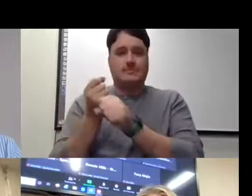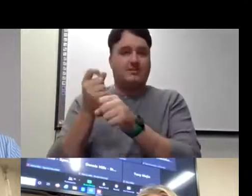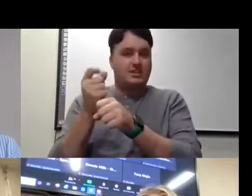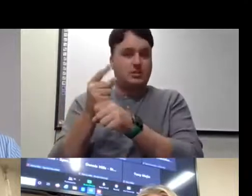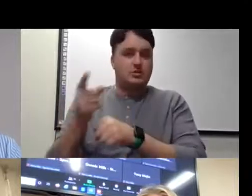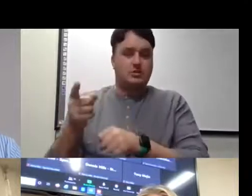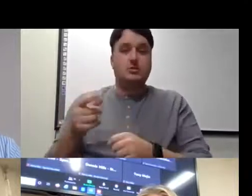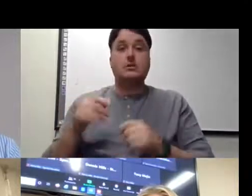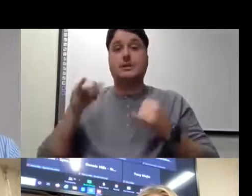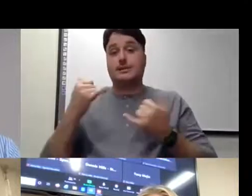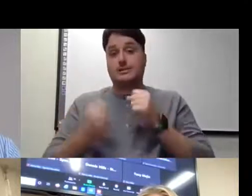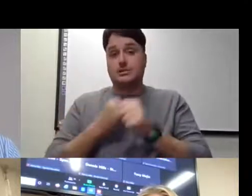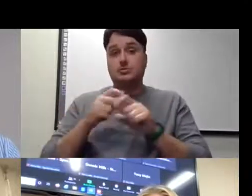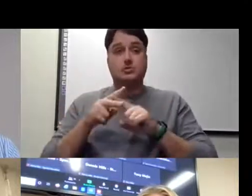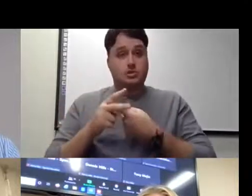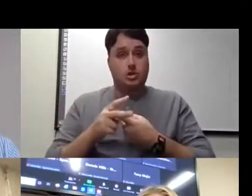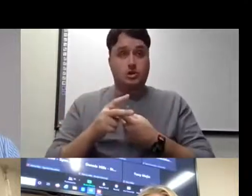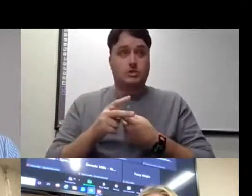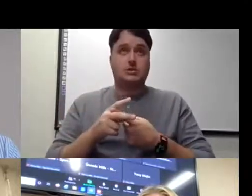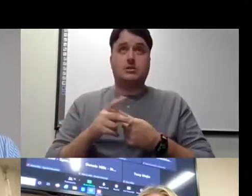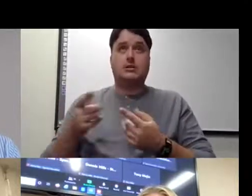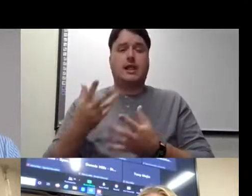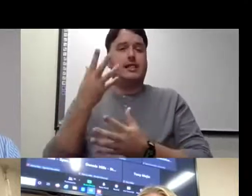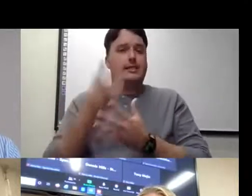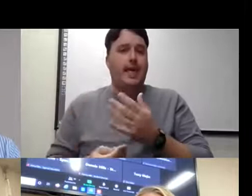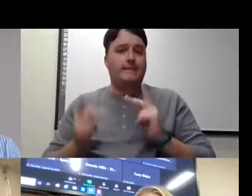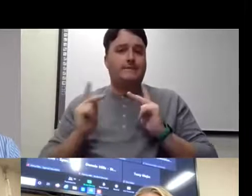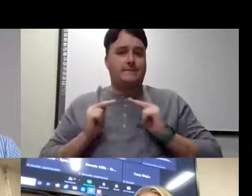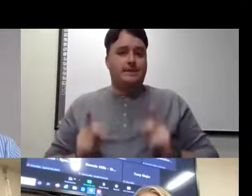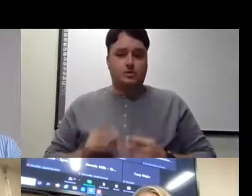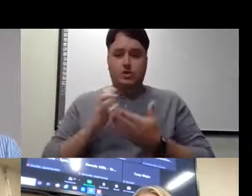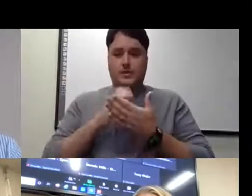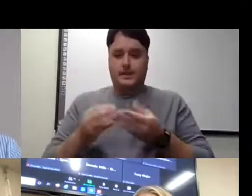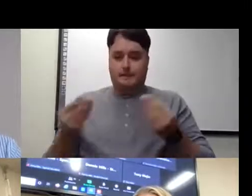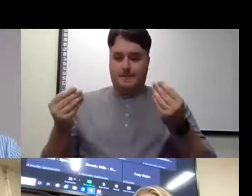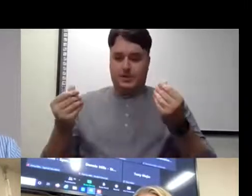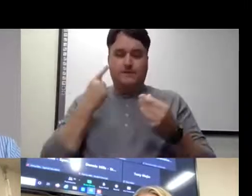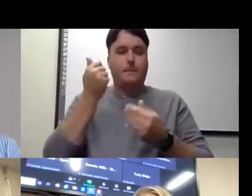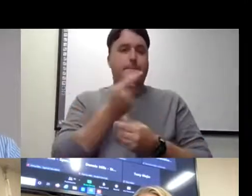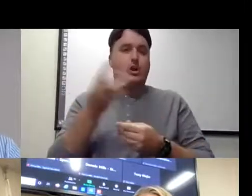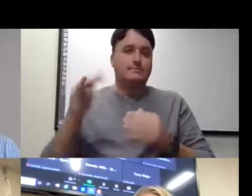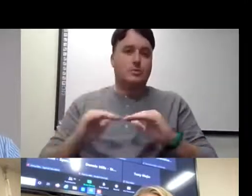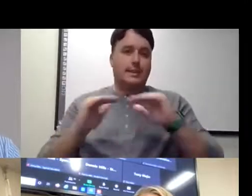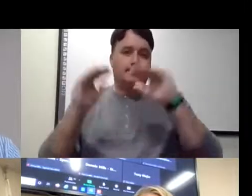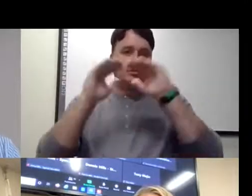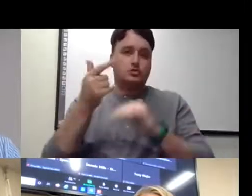start this school year lacking physical curriculum materials for multiple grade levels and